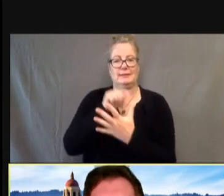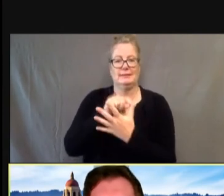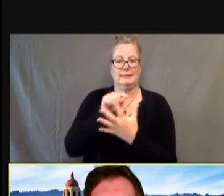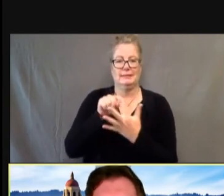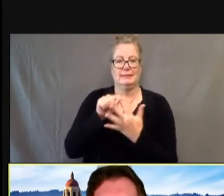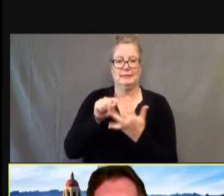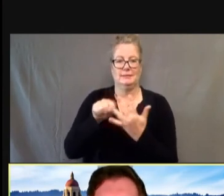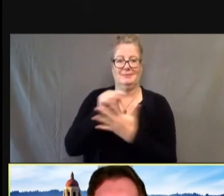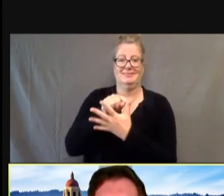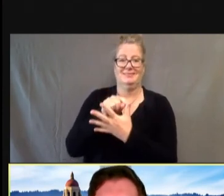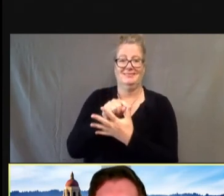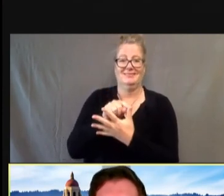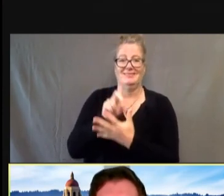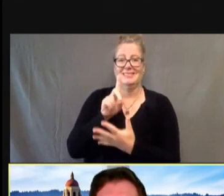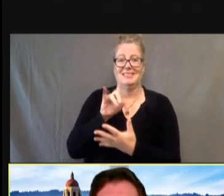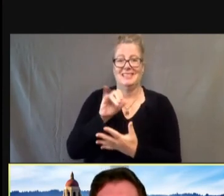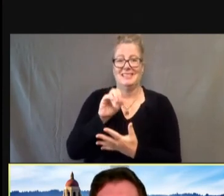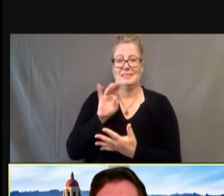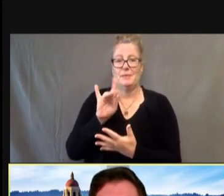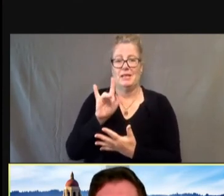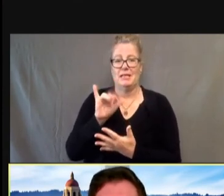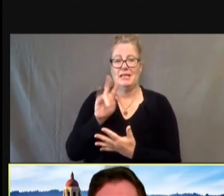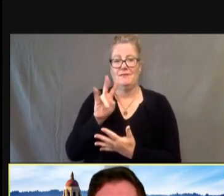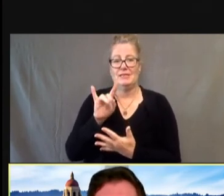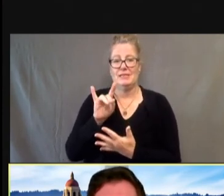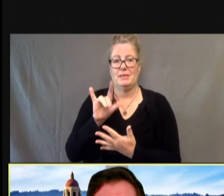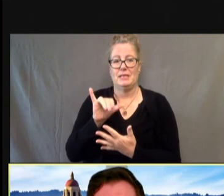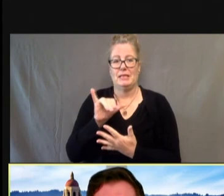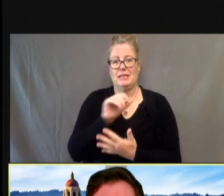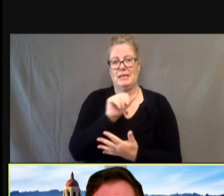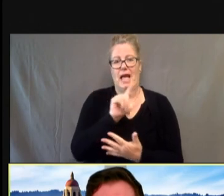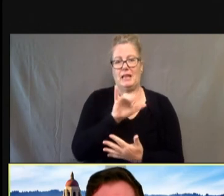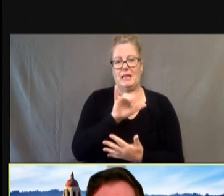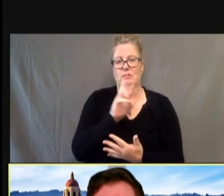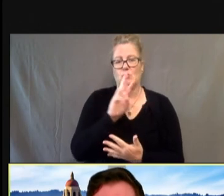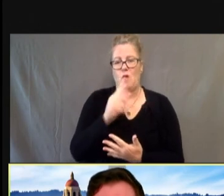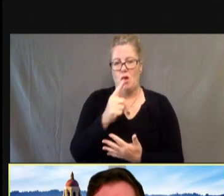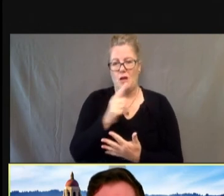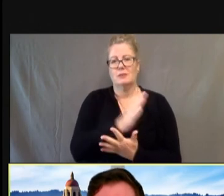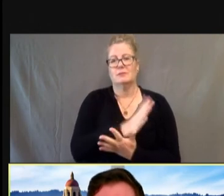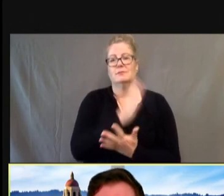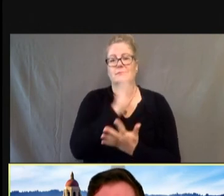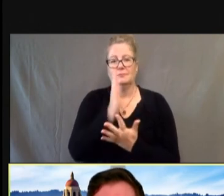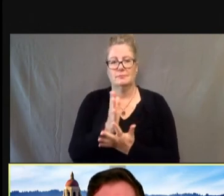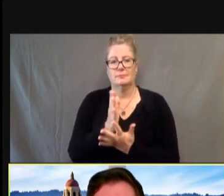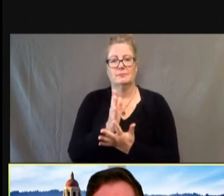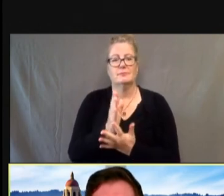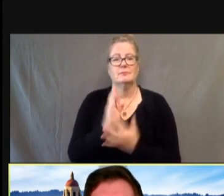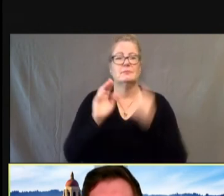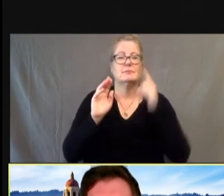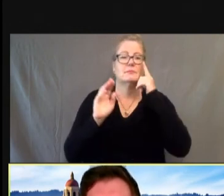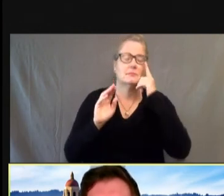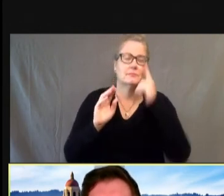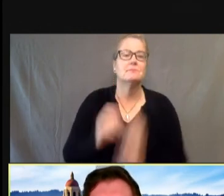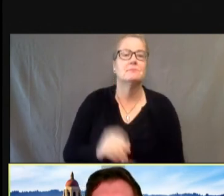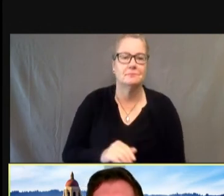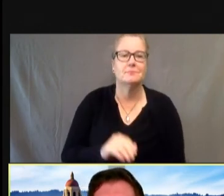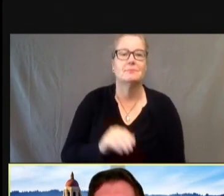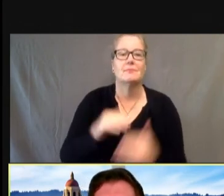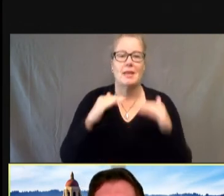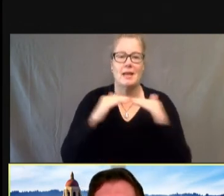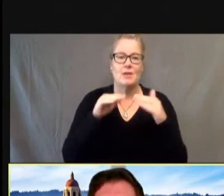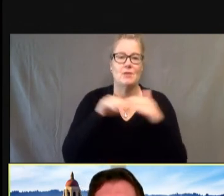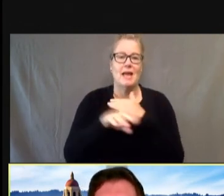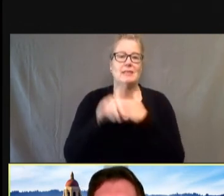Wong, Equal Access for Students with Disabilities by Lisa Meeks, Neera Jain, and Elisa Laird,